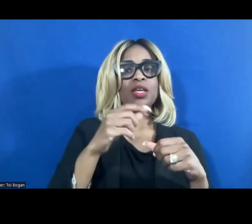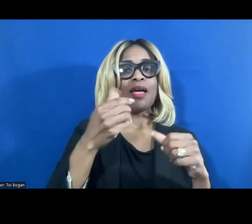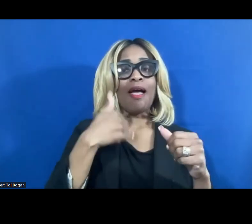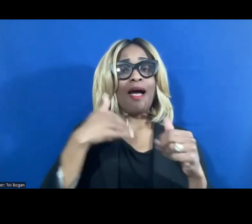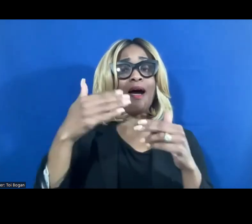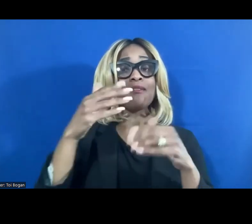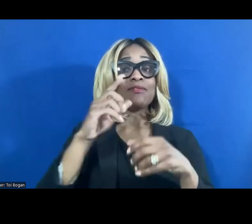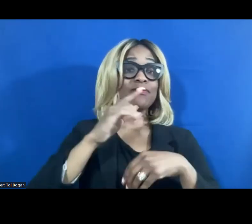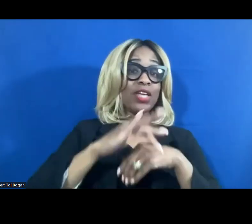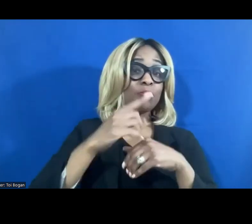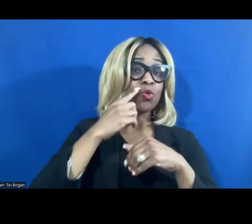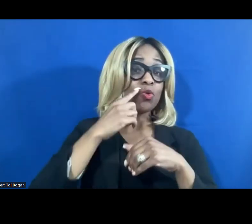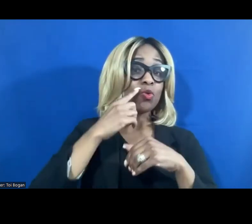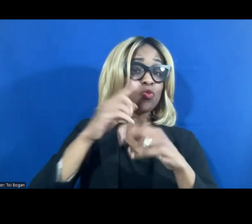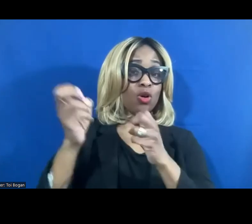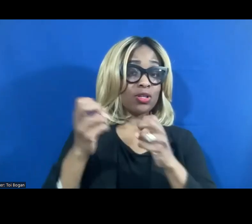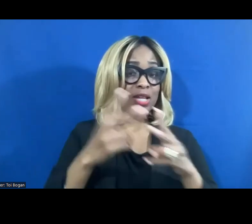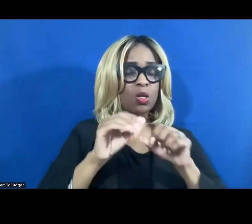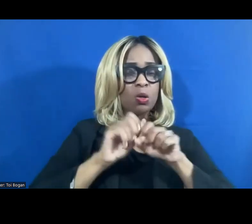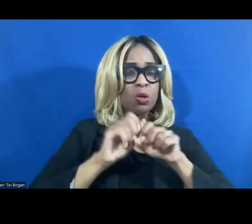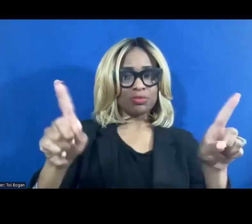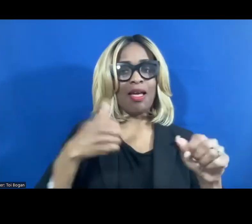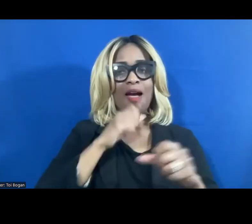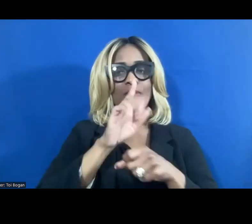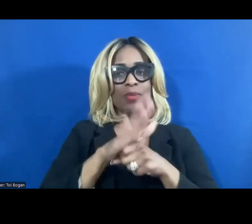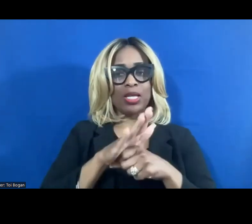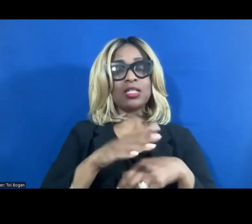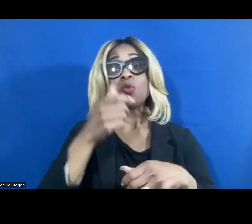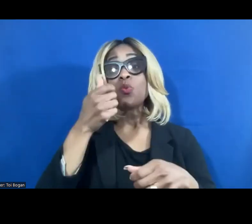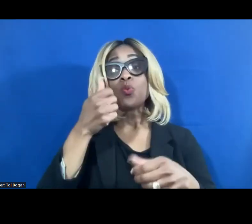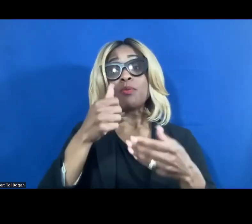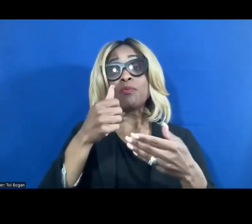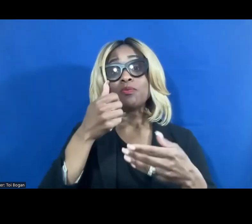and distribution. And remember, eliminating hate and